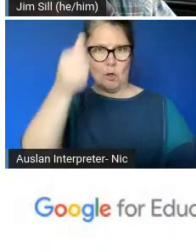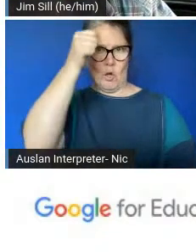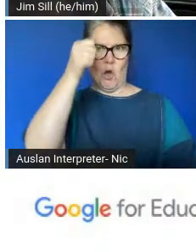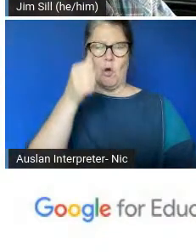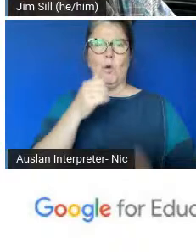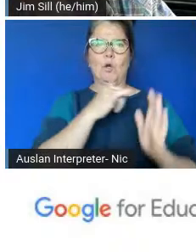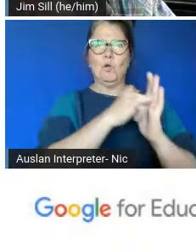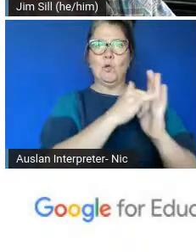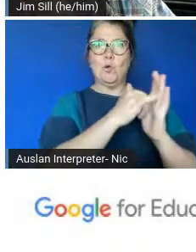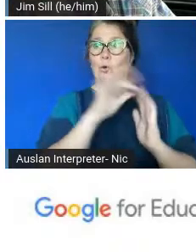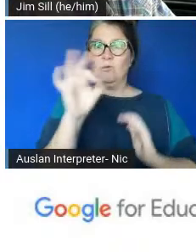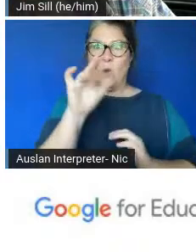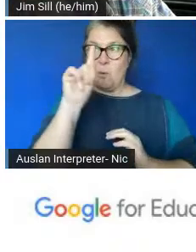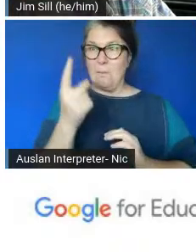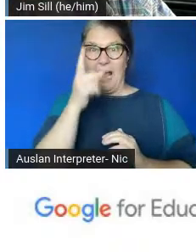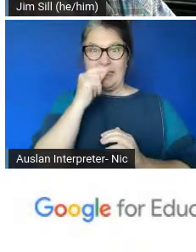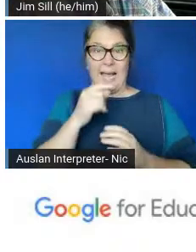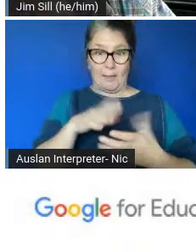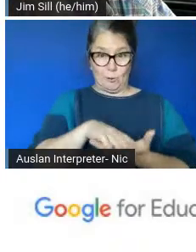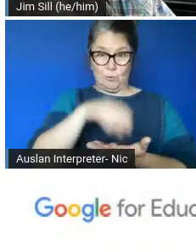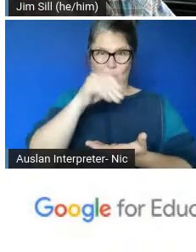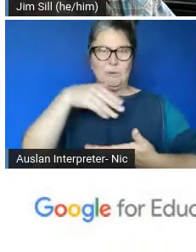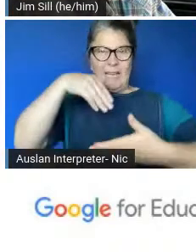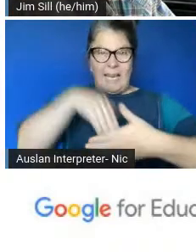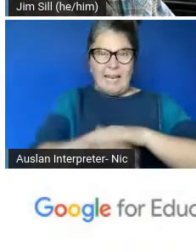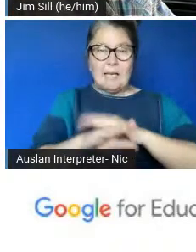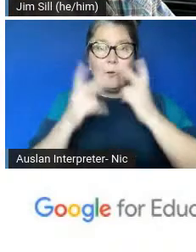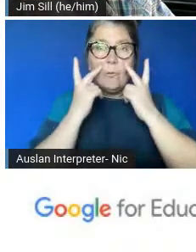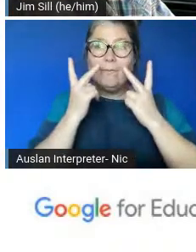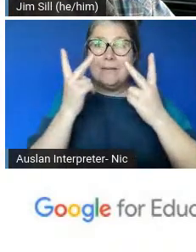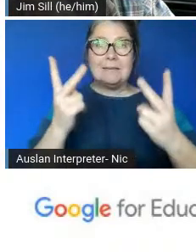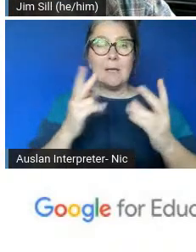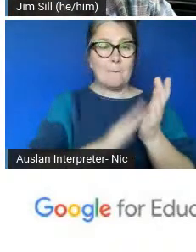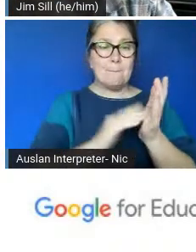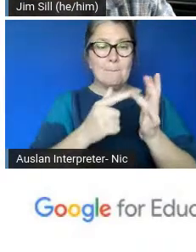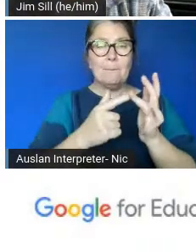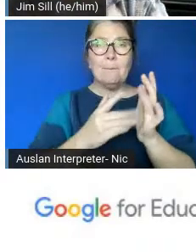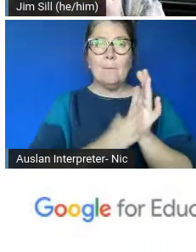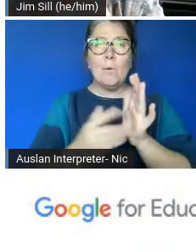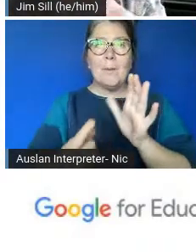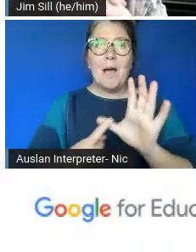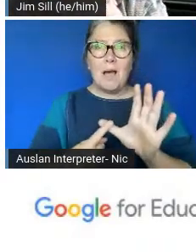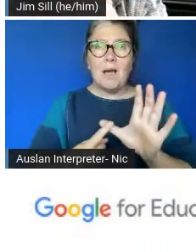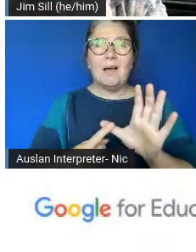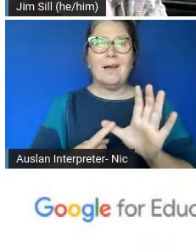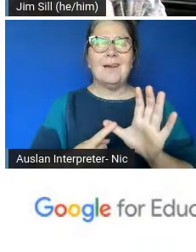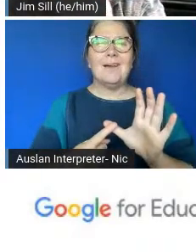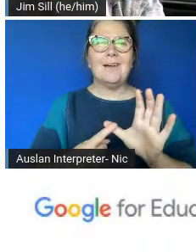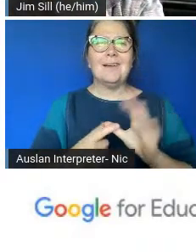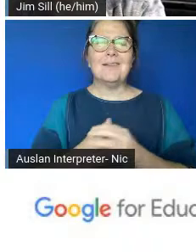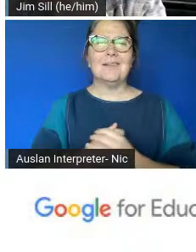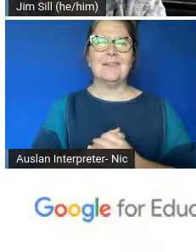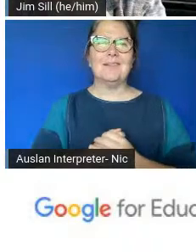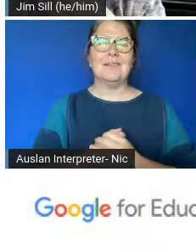visit MoMA, right? Or we can take them to visit different places. And I'm going to open up Google Maps and